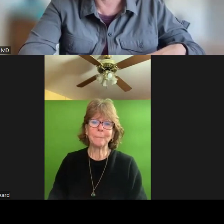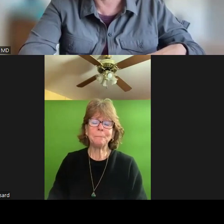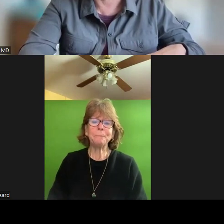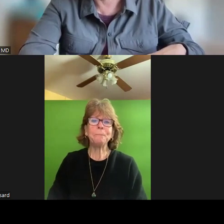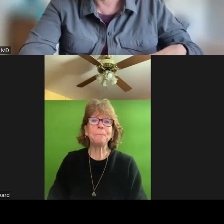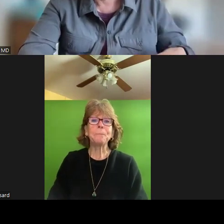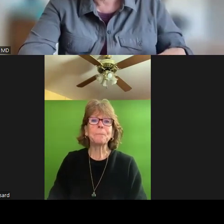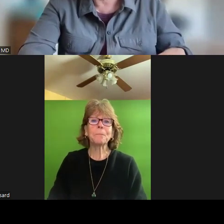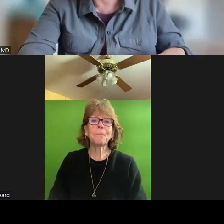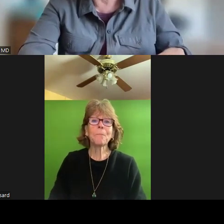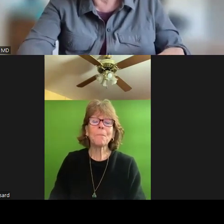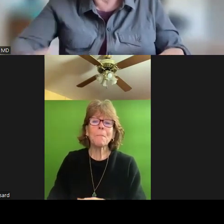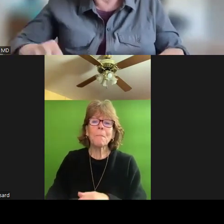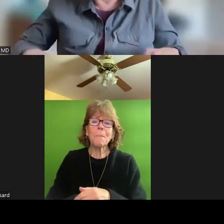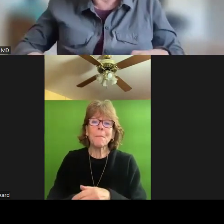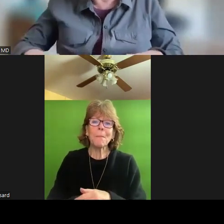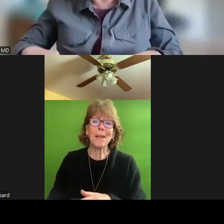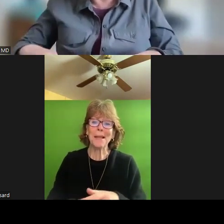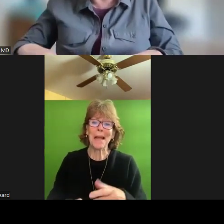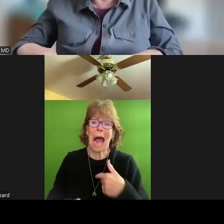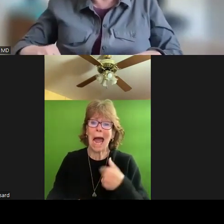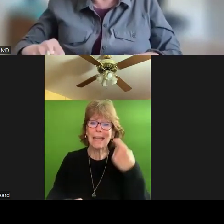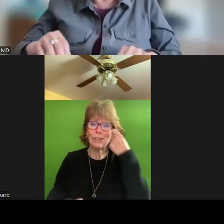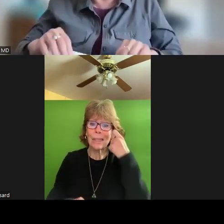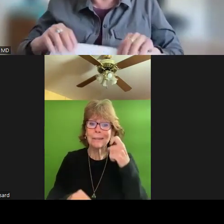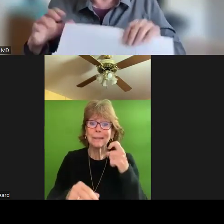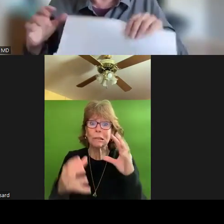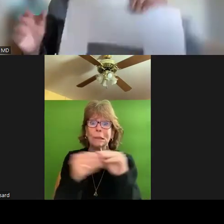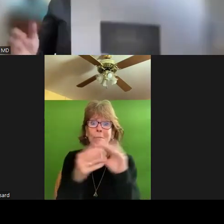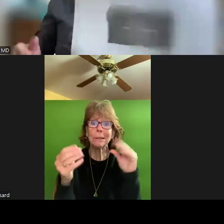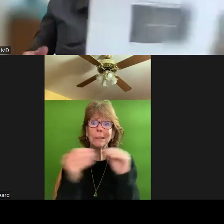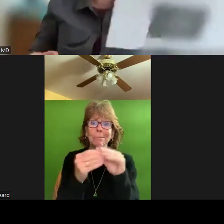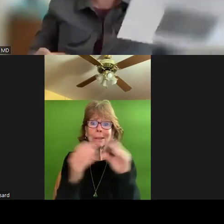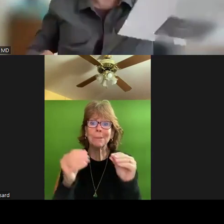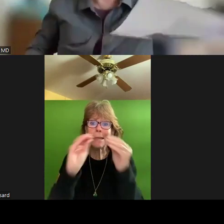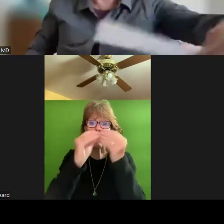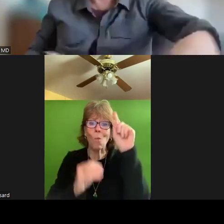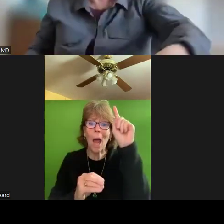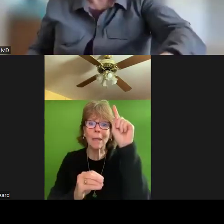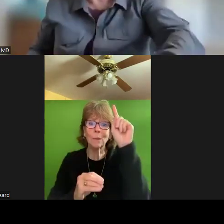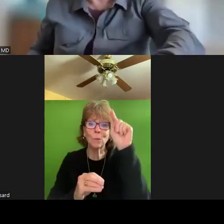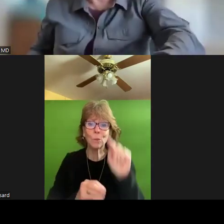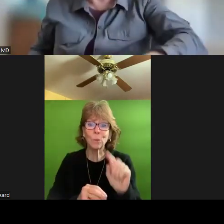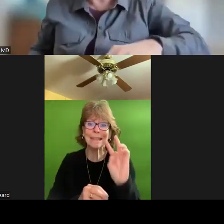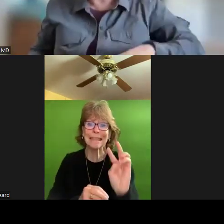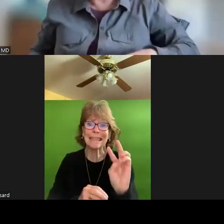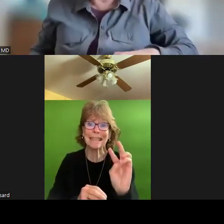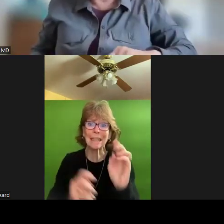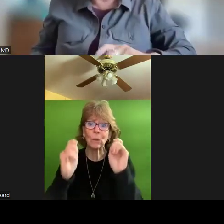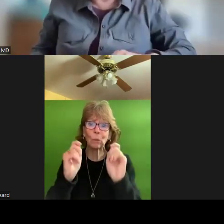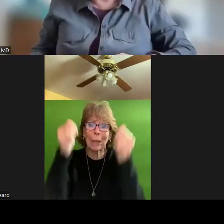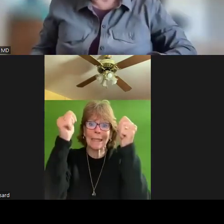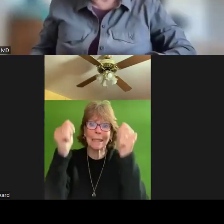Okay, so we blasted through those first 6 recommendations pretty quickly, and I'm gonna